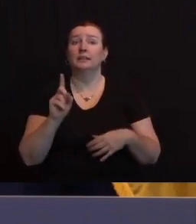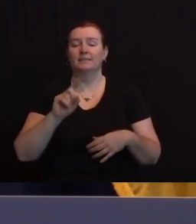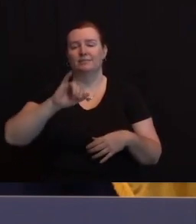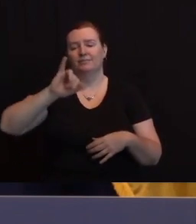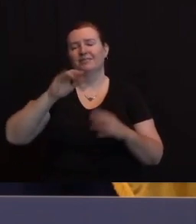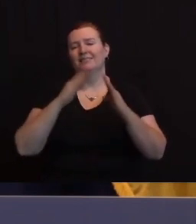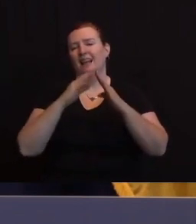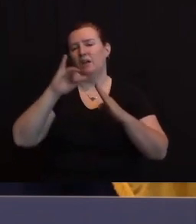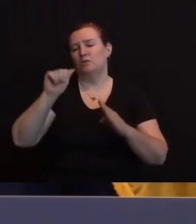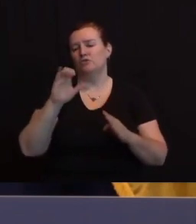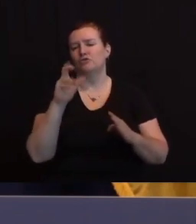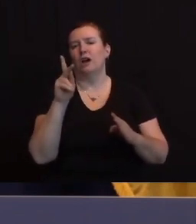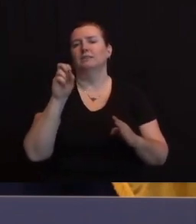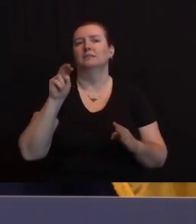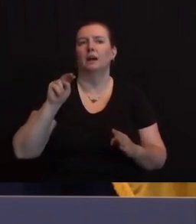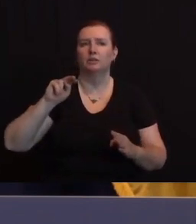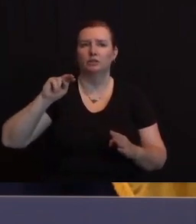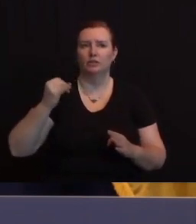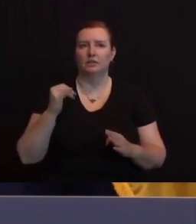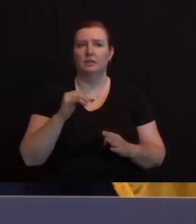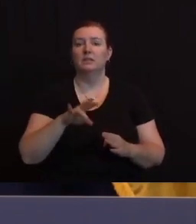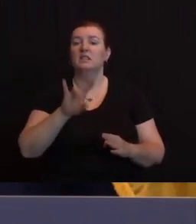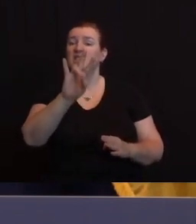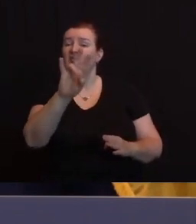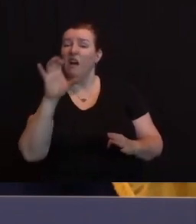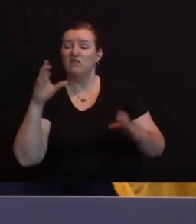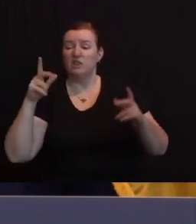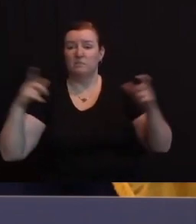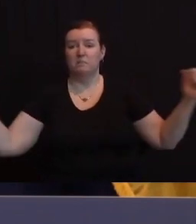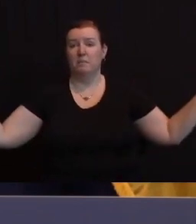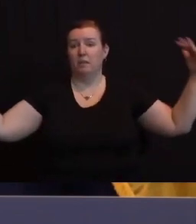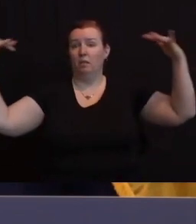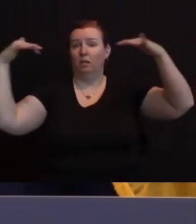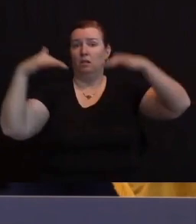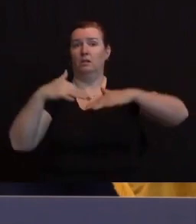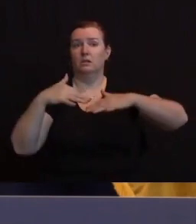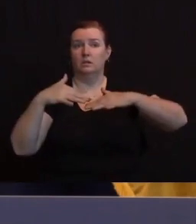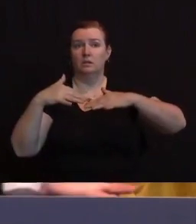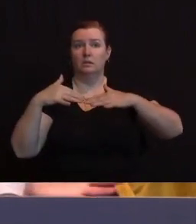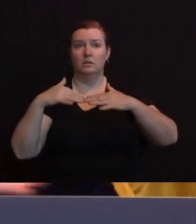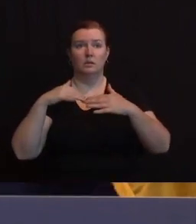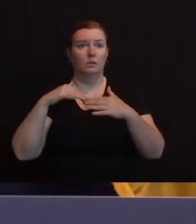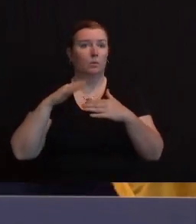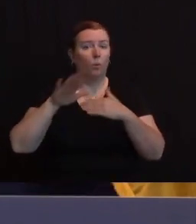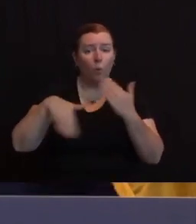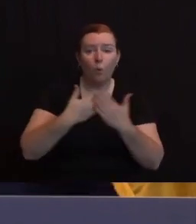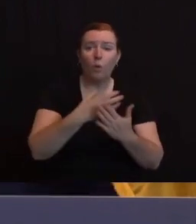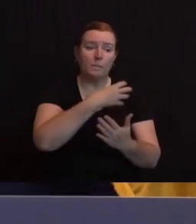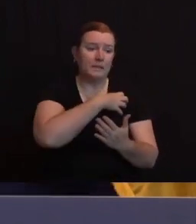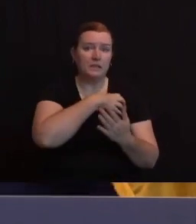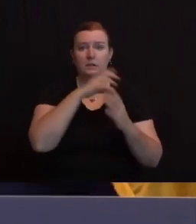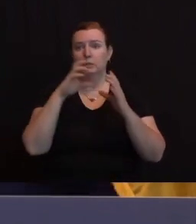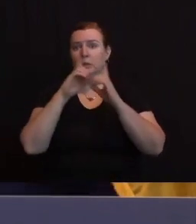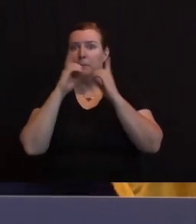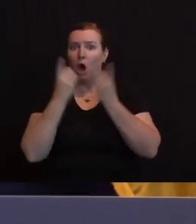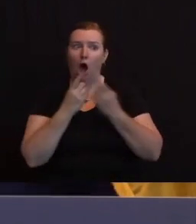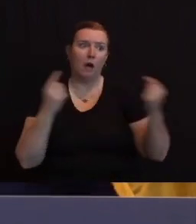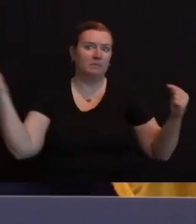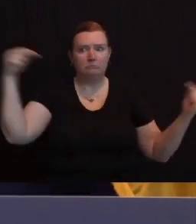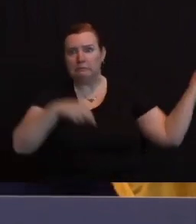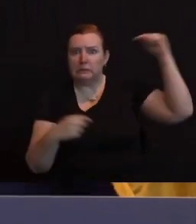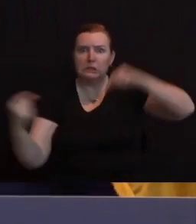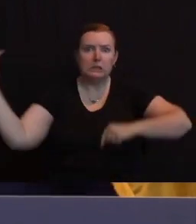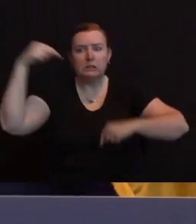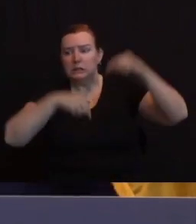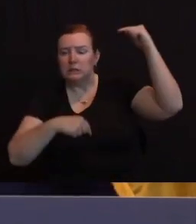people, in which took nearly the entire Jackson Township police force, plus help from state police and other jurisdictions,